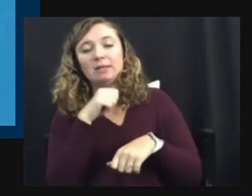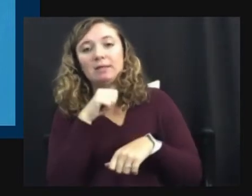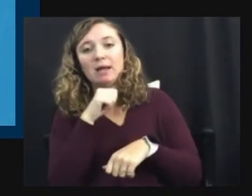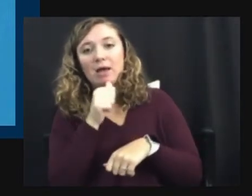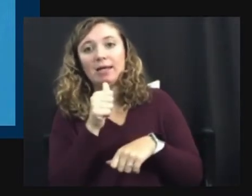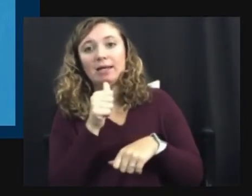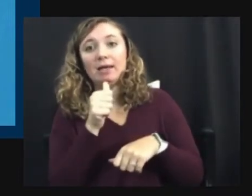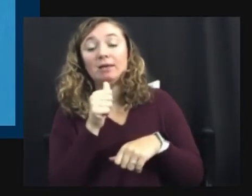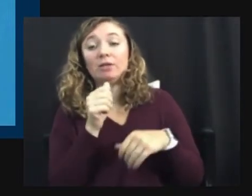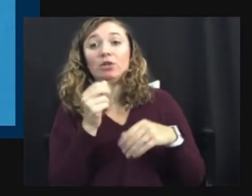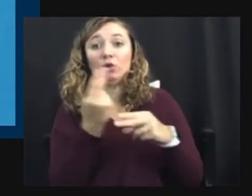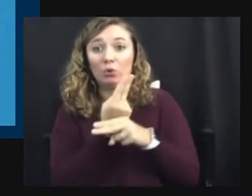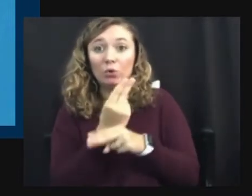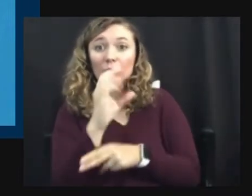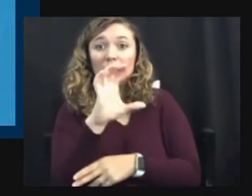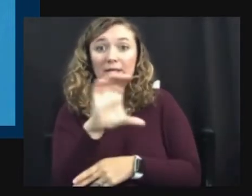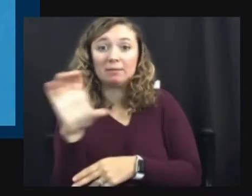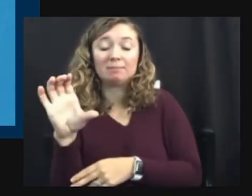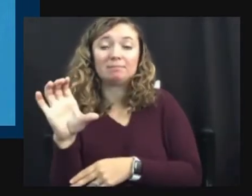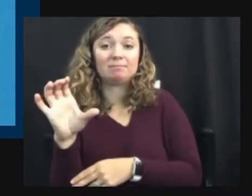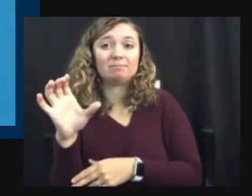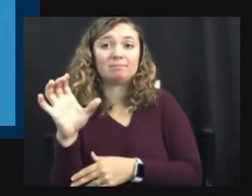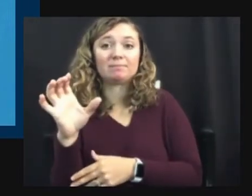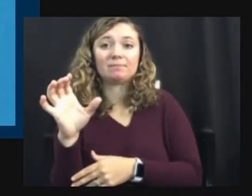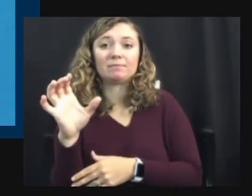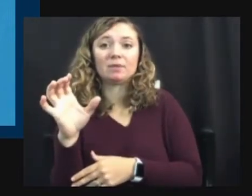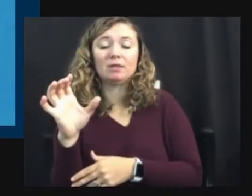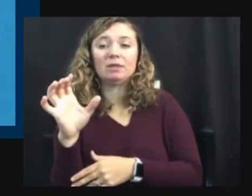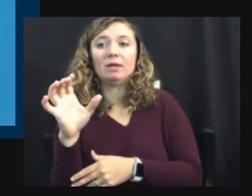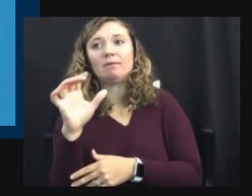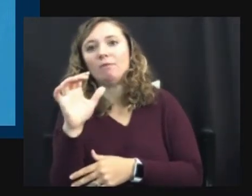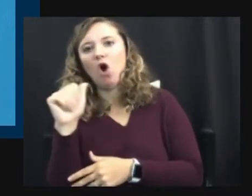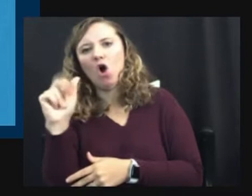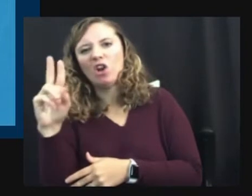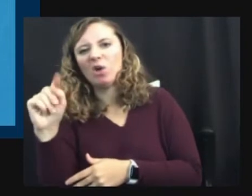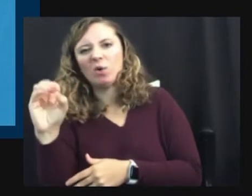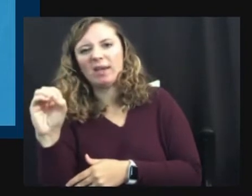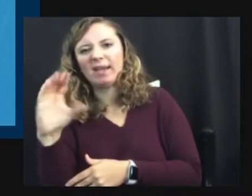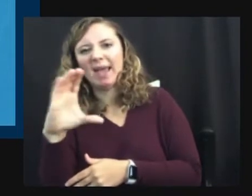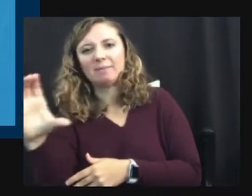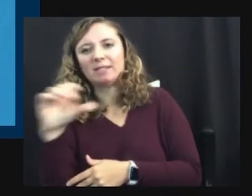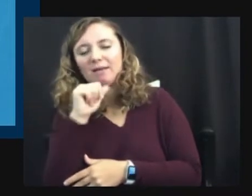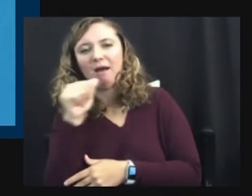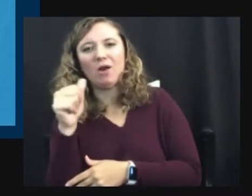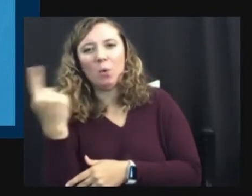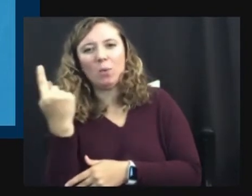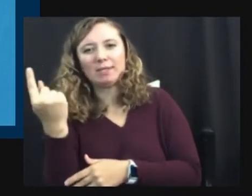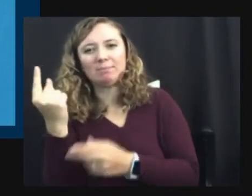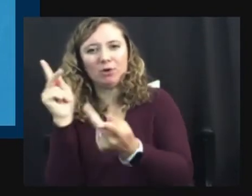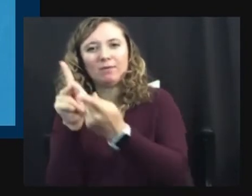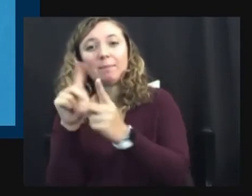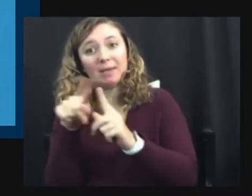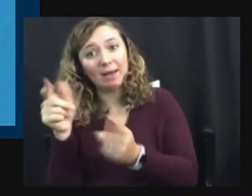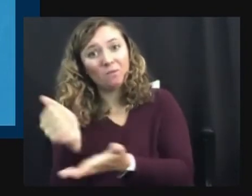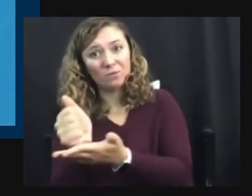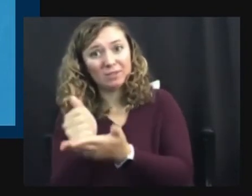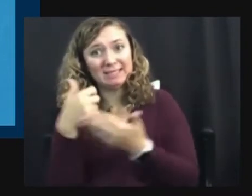those. Even the auto captions, they're not always perfect, but it helps a lot.